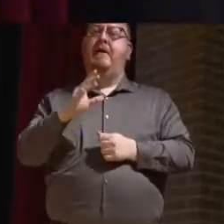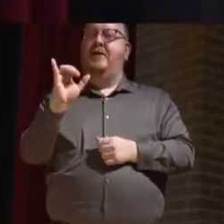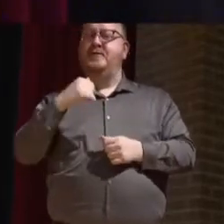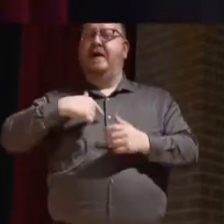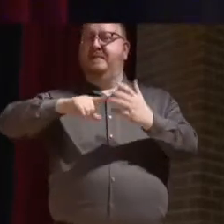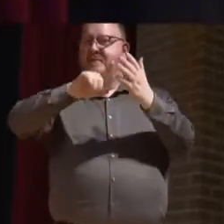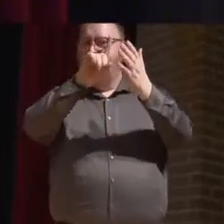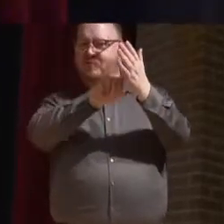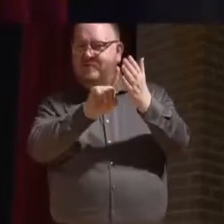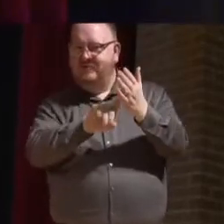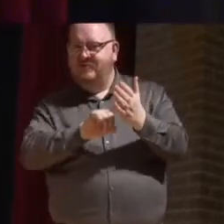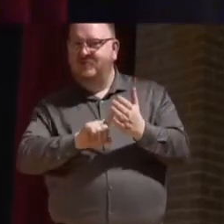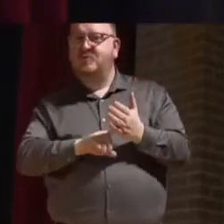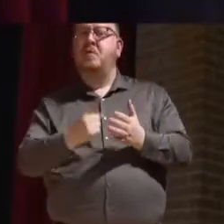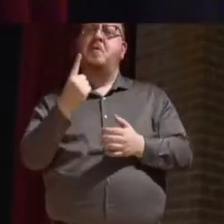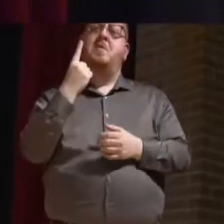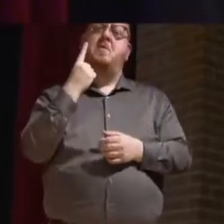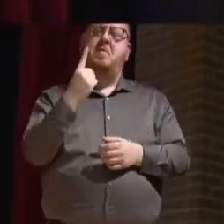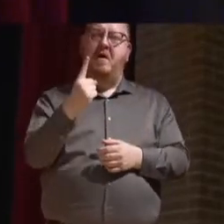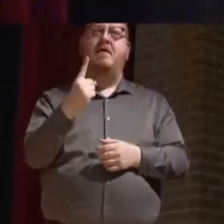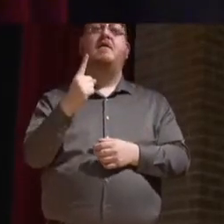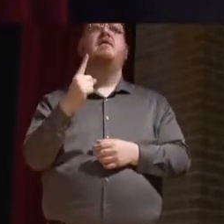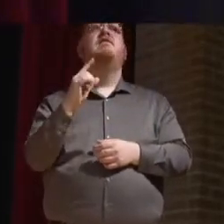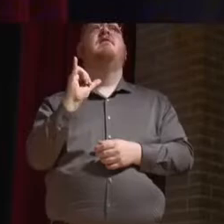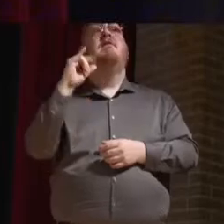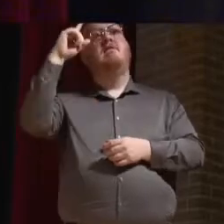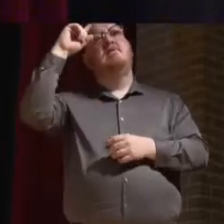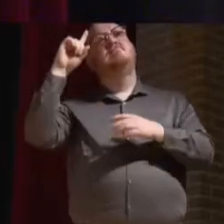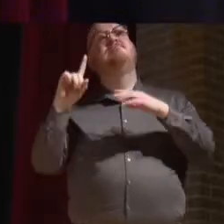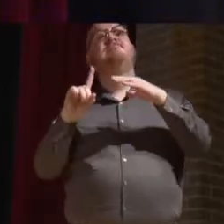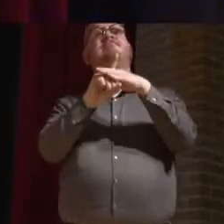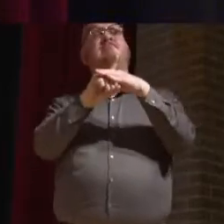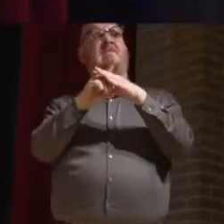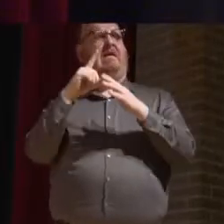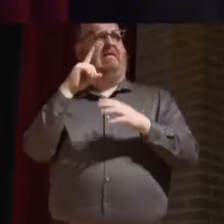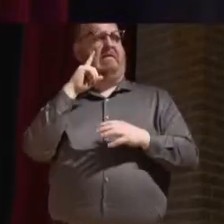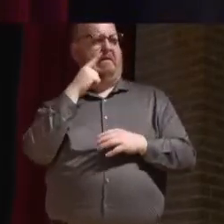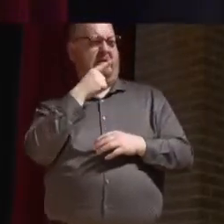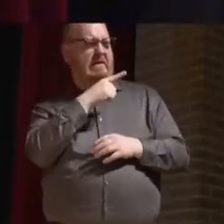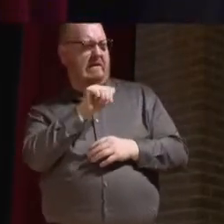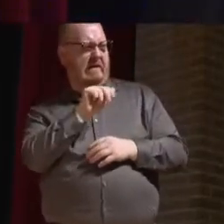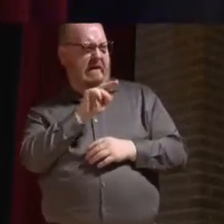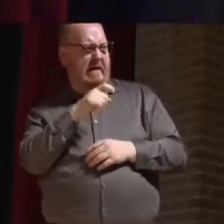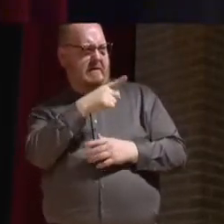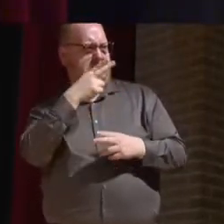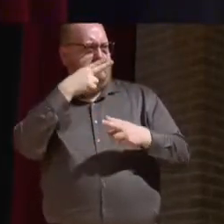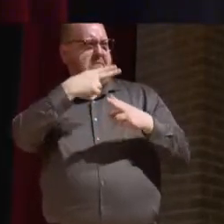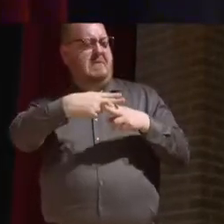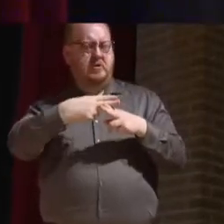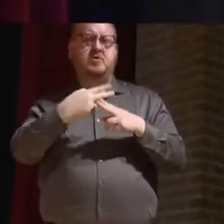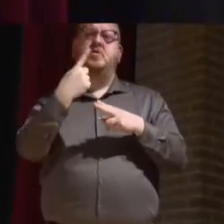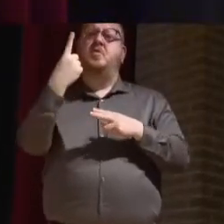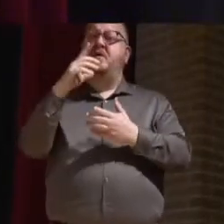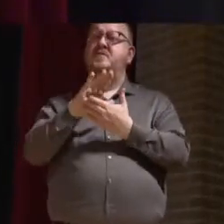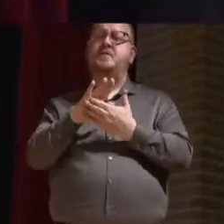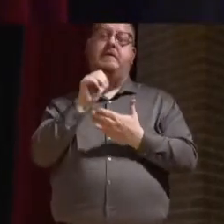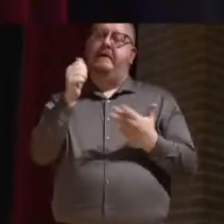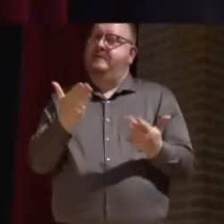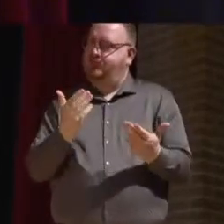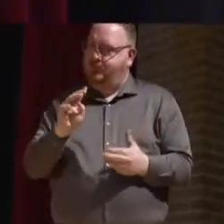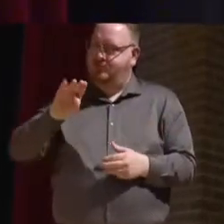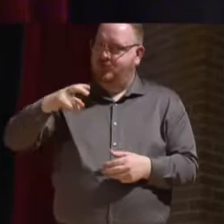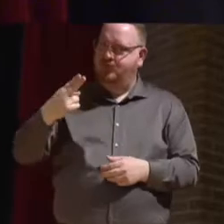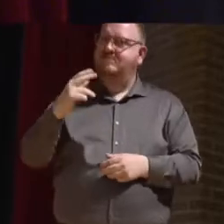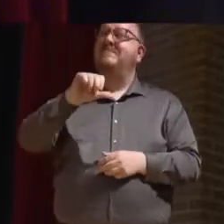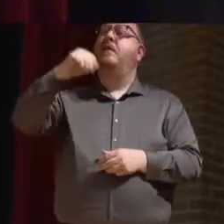of this, and one of the things that I saw, it kind of reminded me of something, I think maybe Ann said it. There was a school, and it wasn't in Michigan, it was